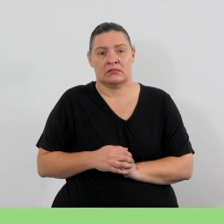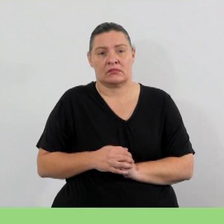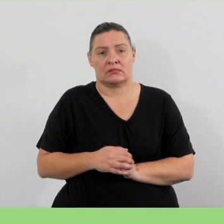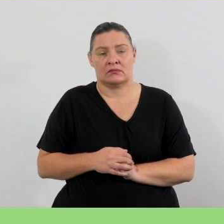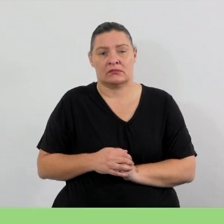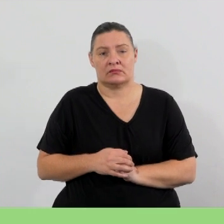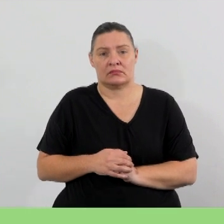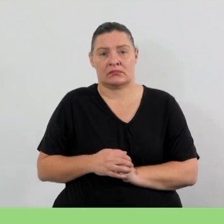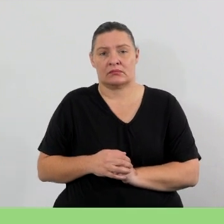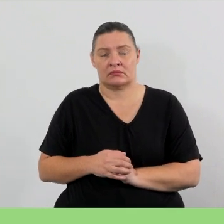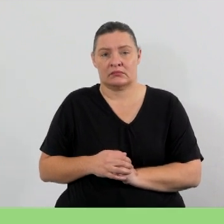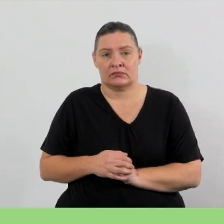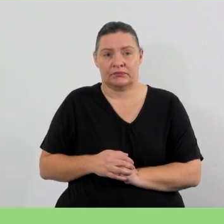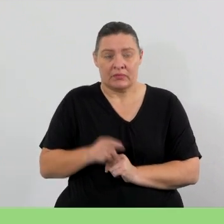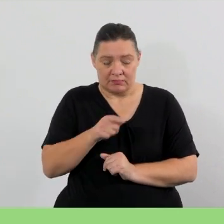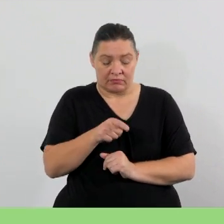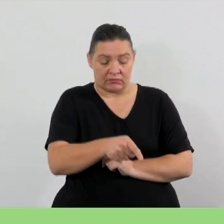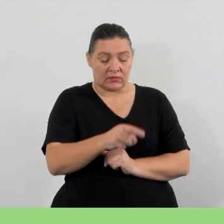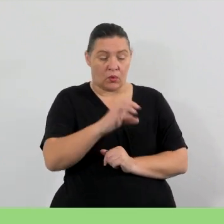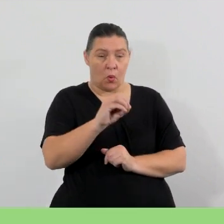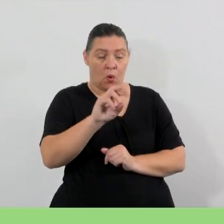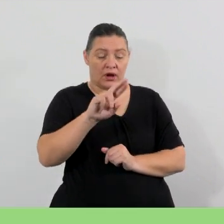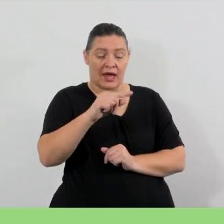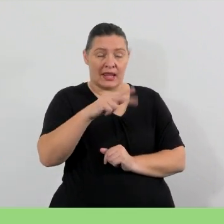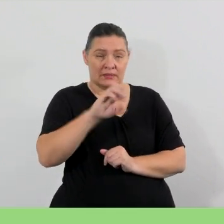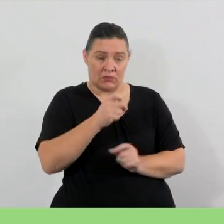have no control